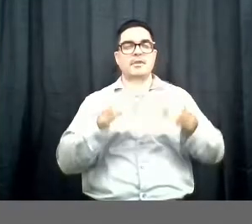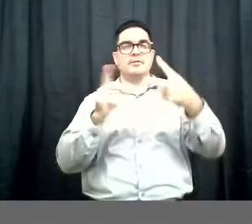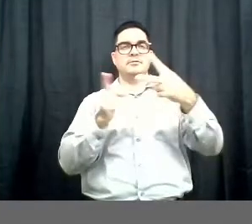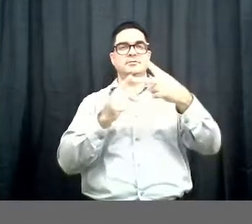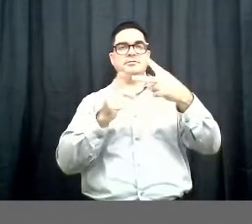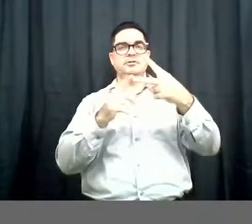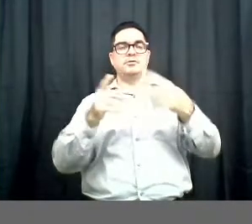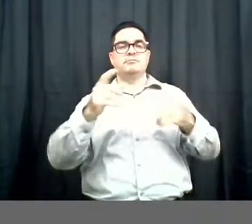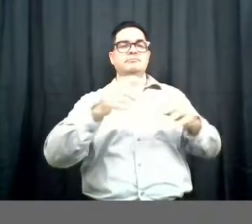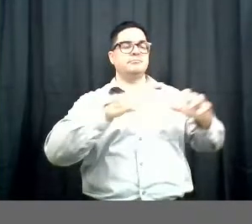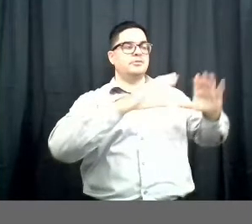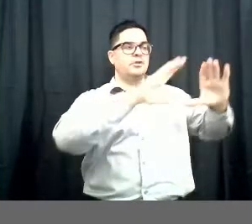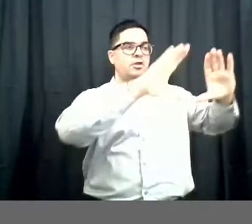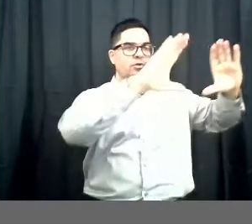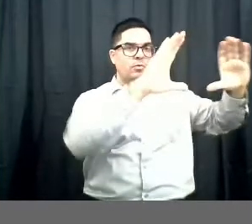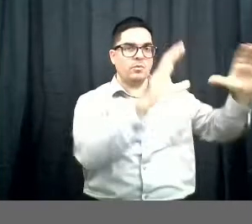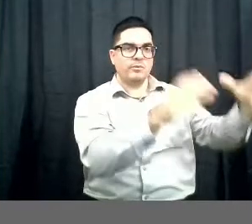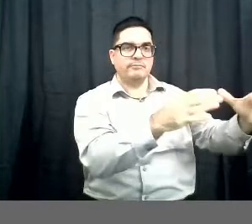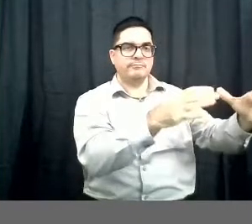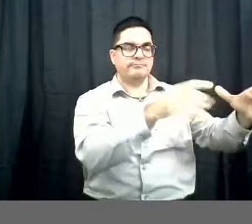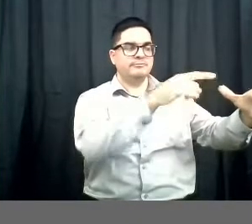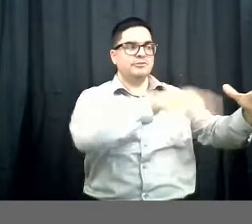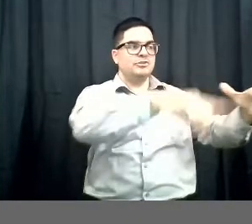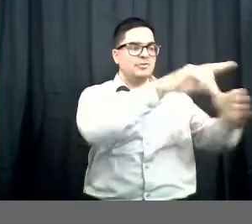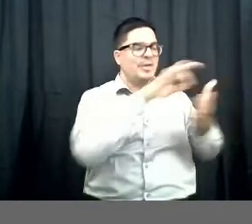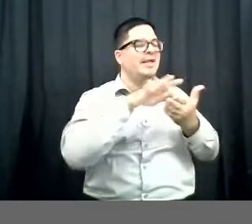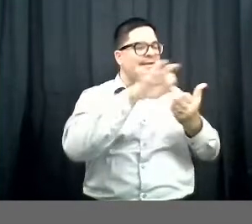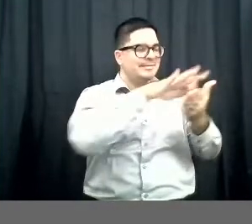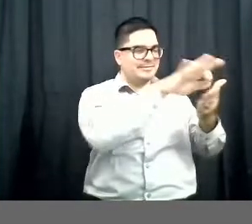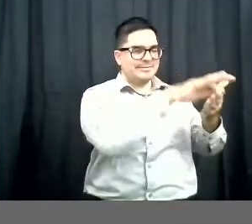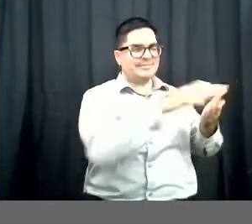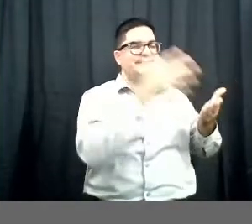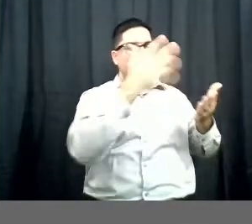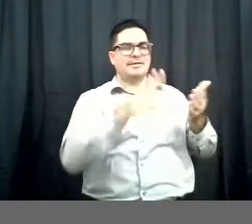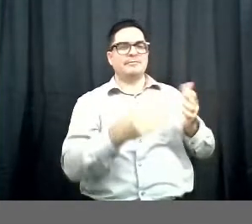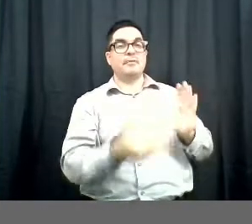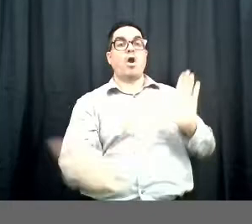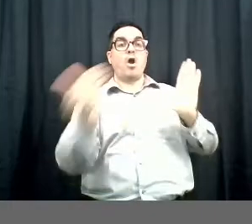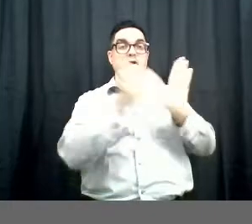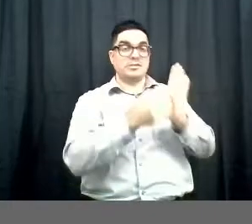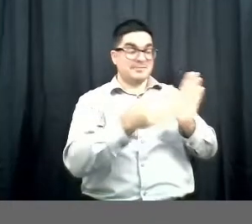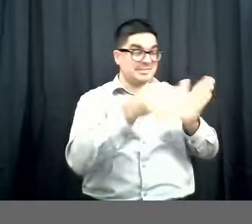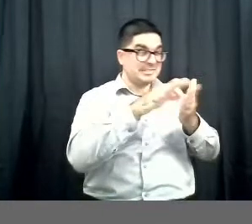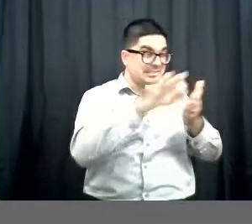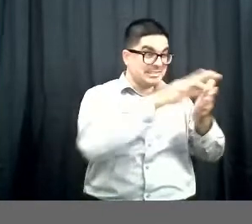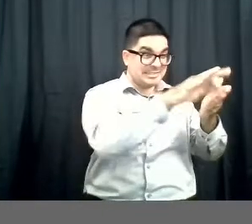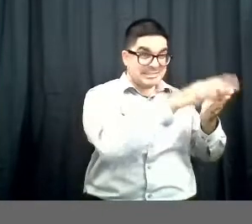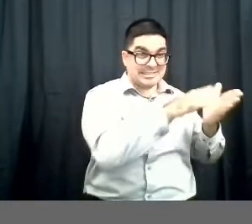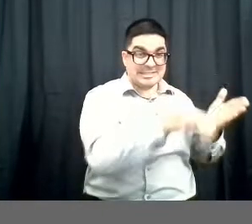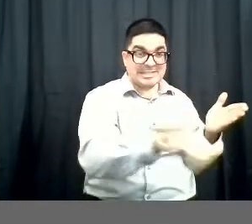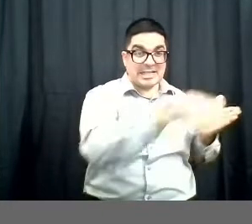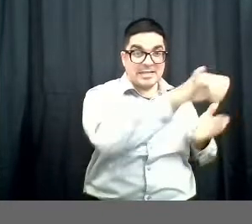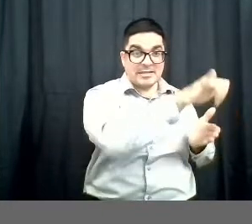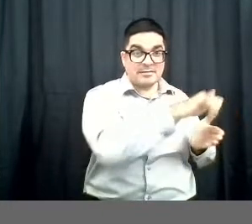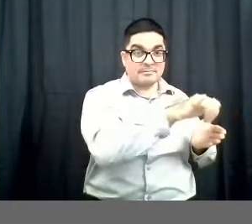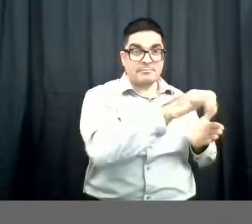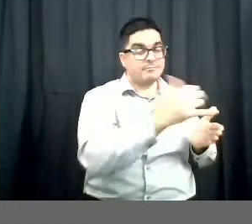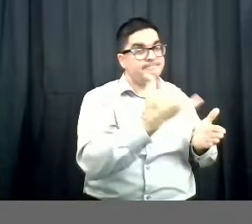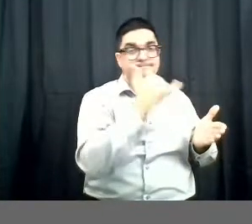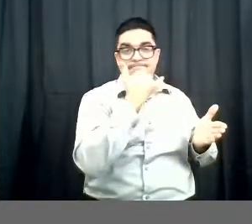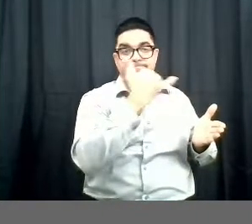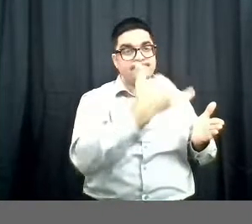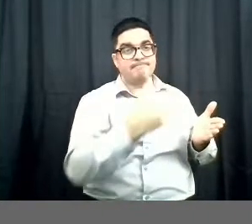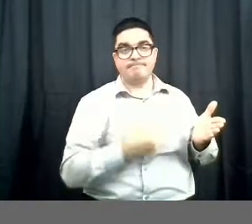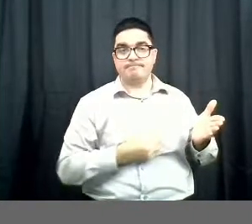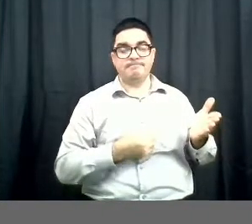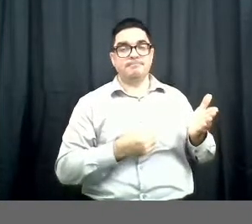the payroll savings that's already in the fiscal plan of the first 3,200 people that have already been reduced in the fiscal